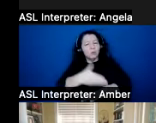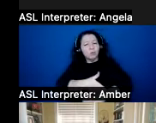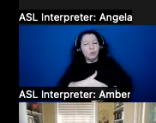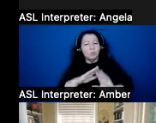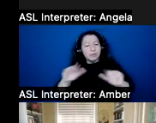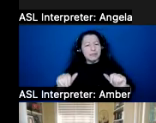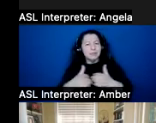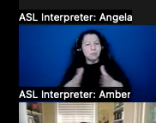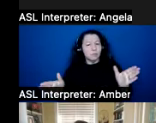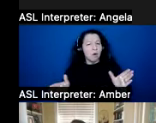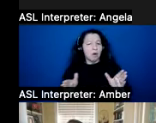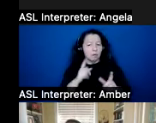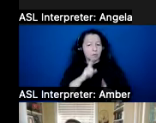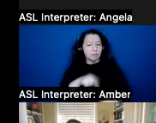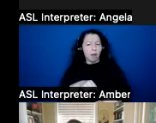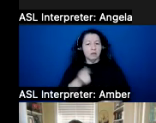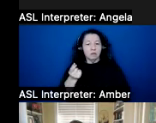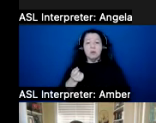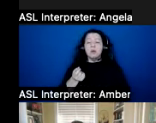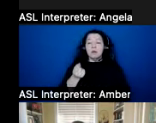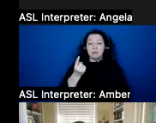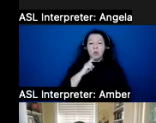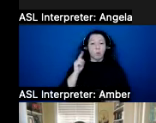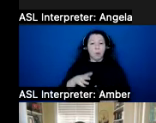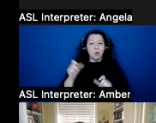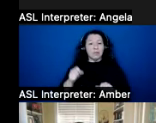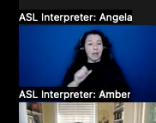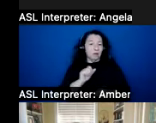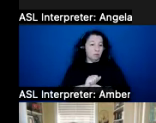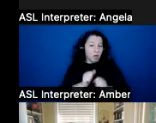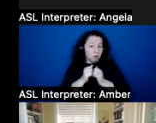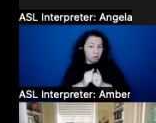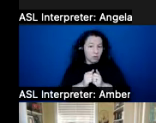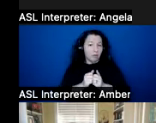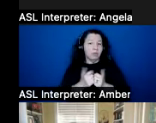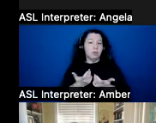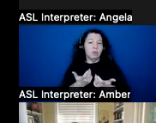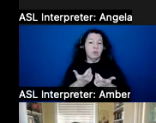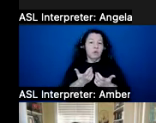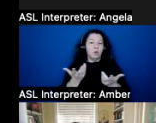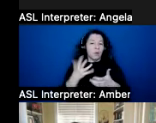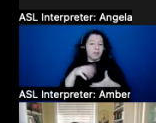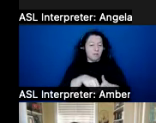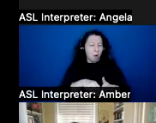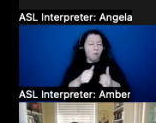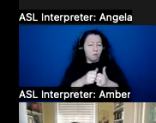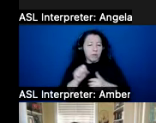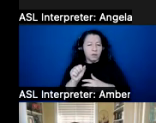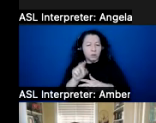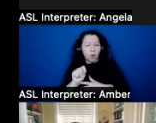responses. Responders can collaborate too, and this is, what makes up a SART team and kind